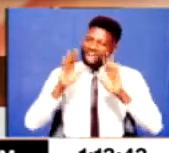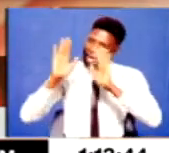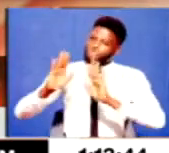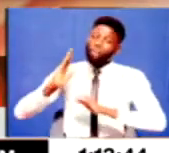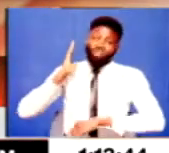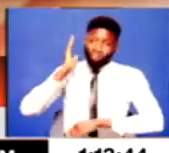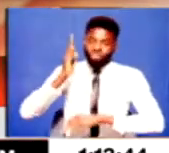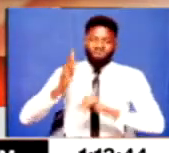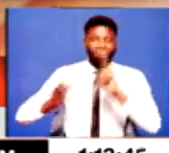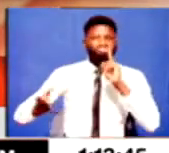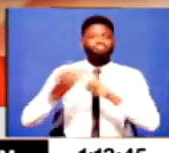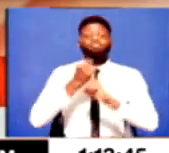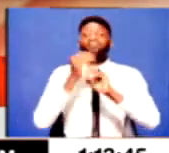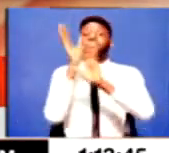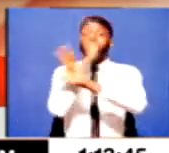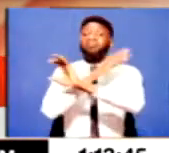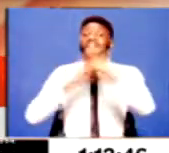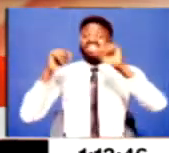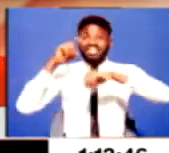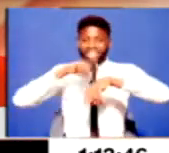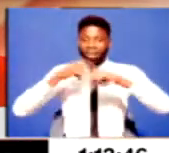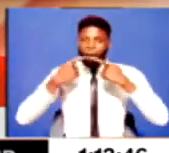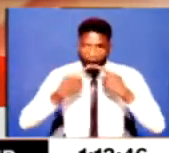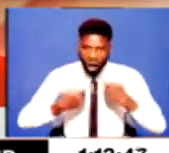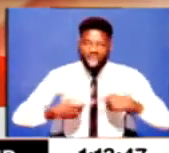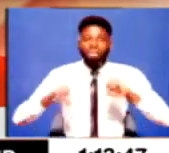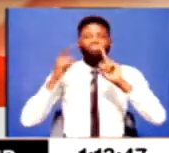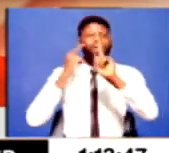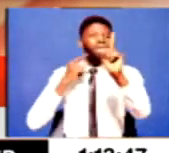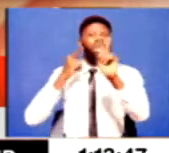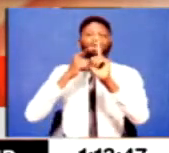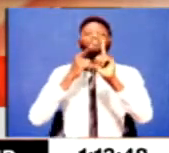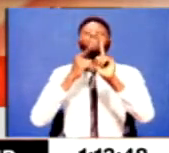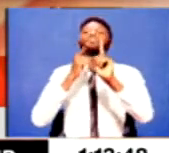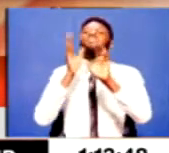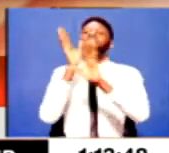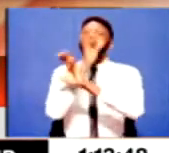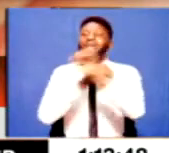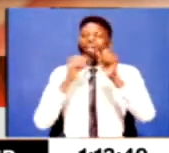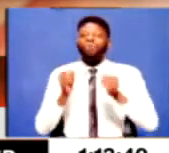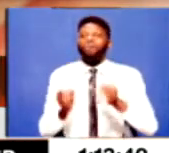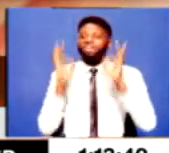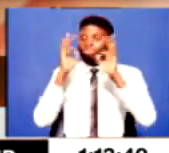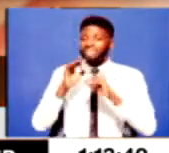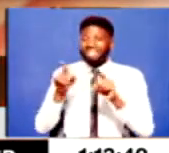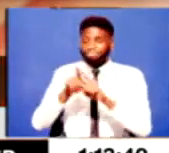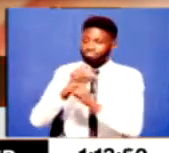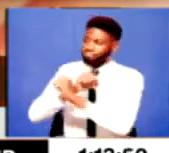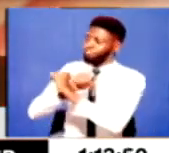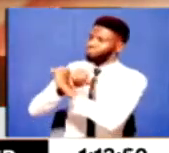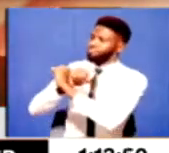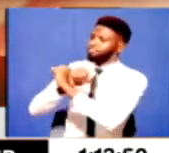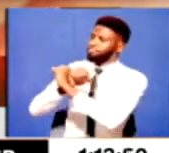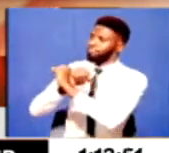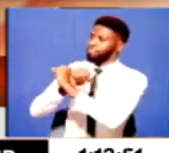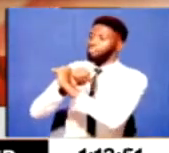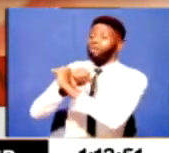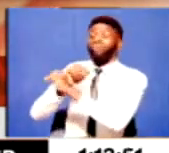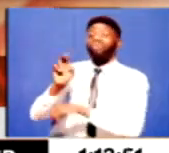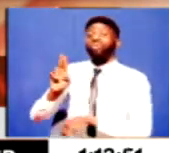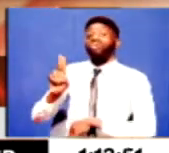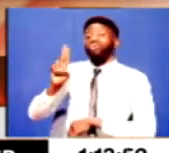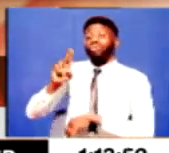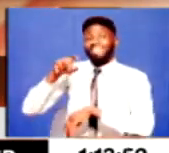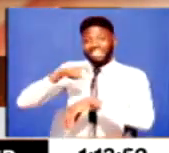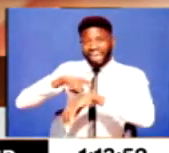has declared his bid officially. Odinga has also defended President Kenyatta from the claims contained in the Pandora papers,